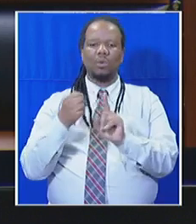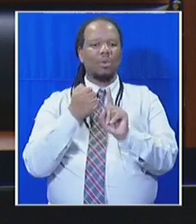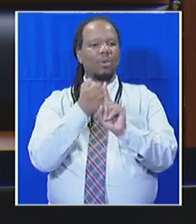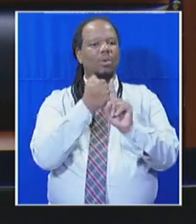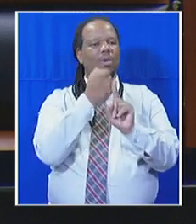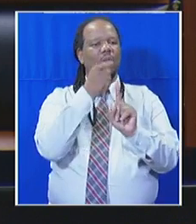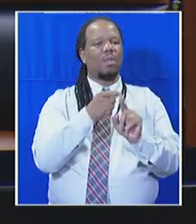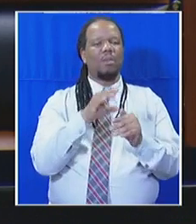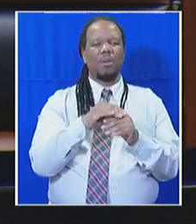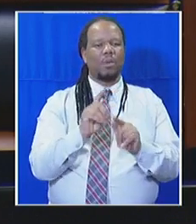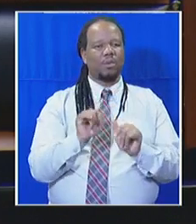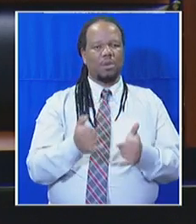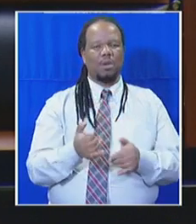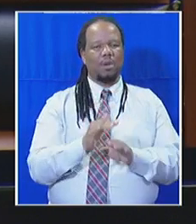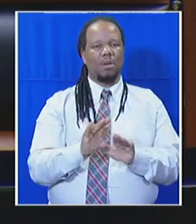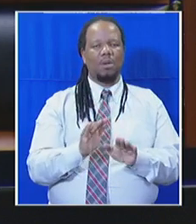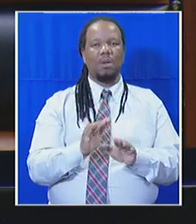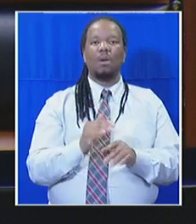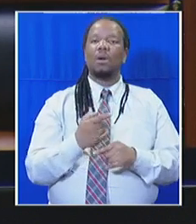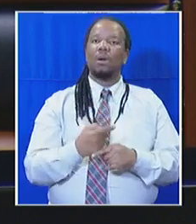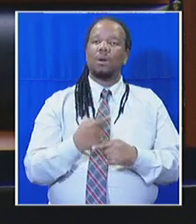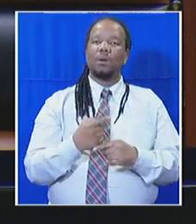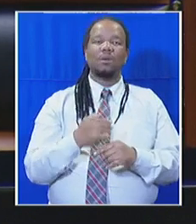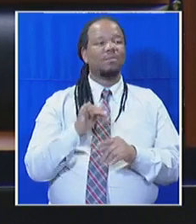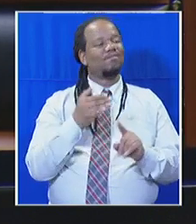I can say is that she